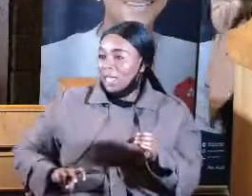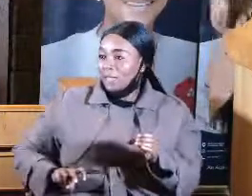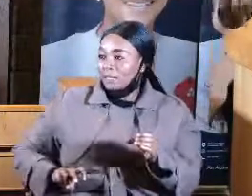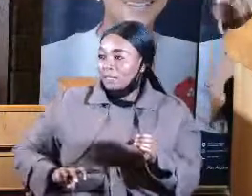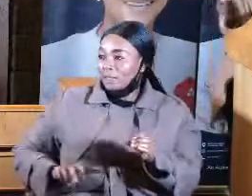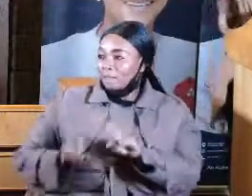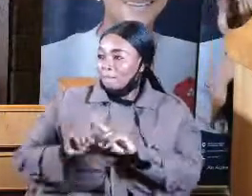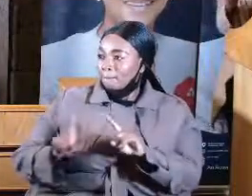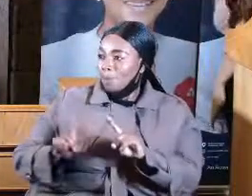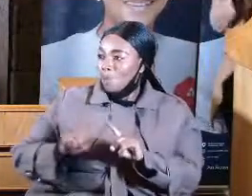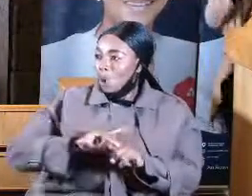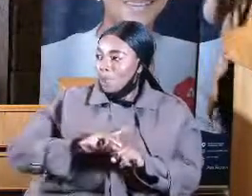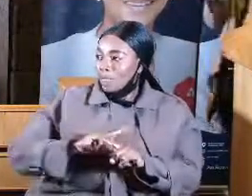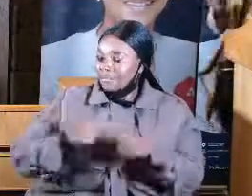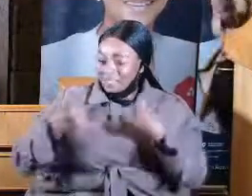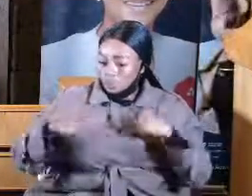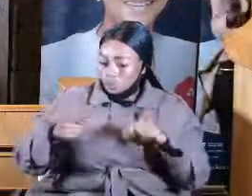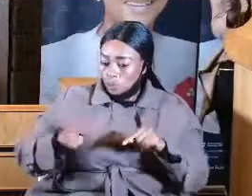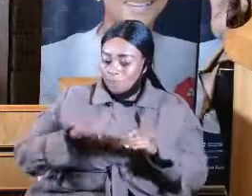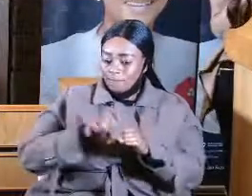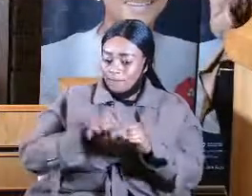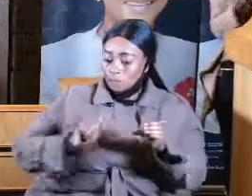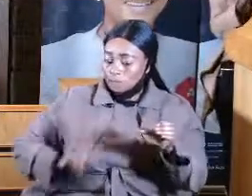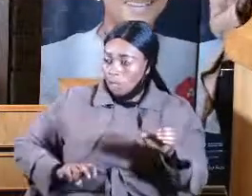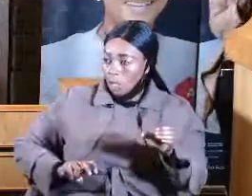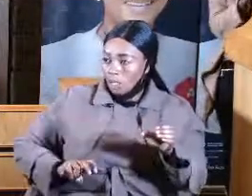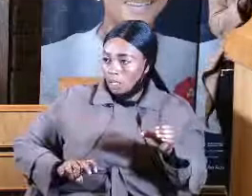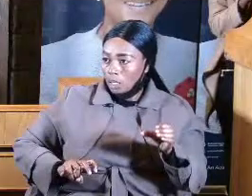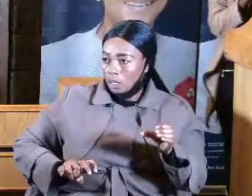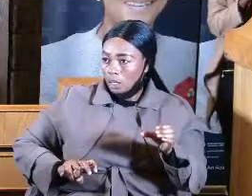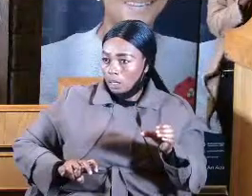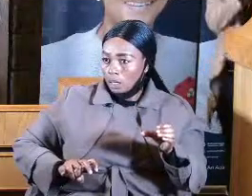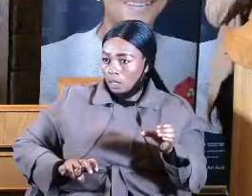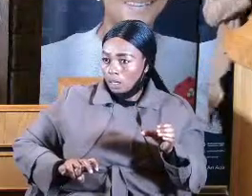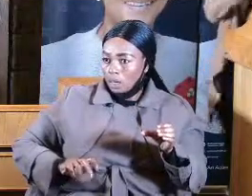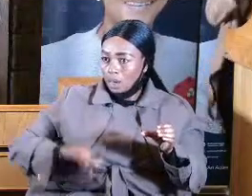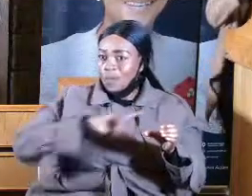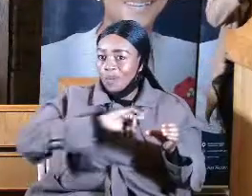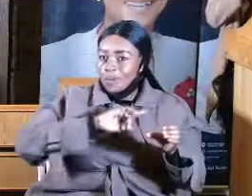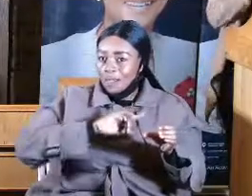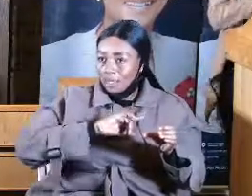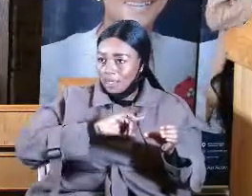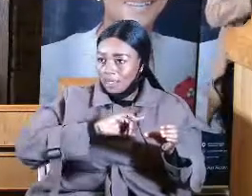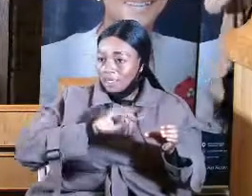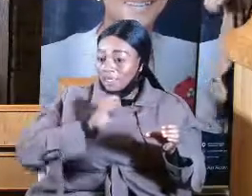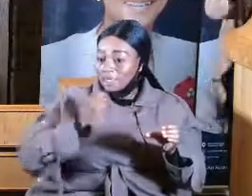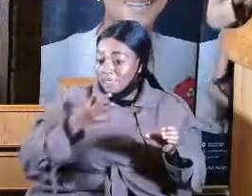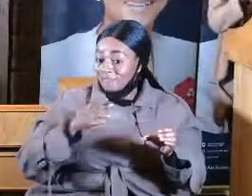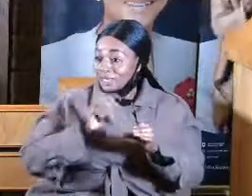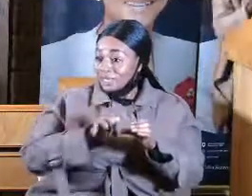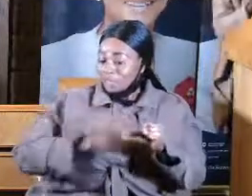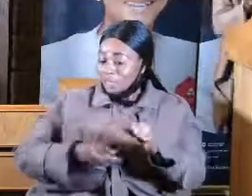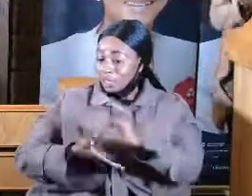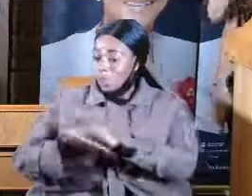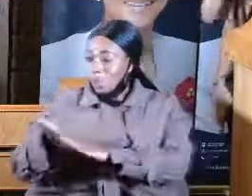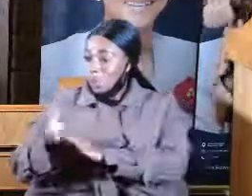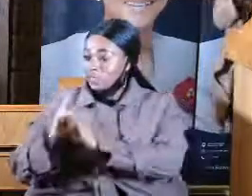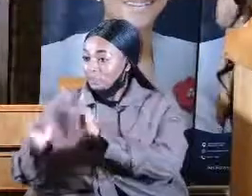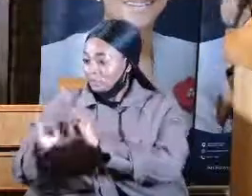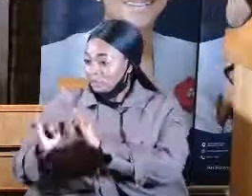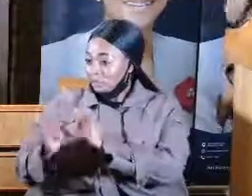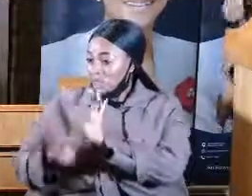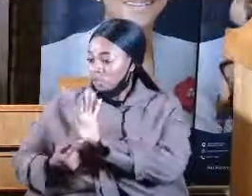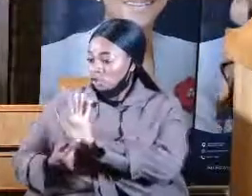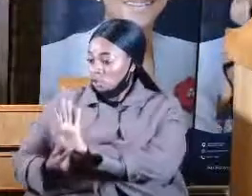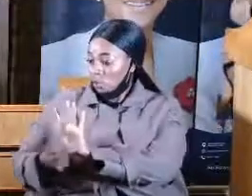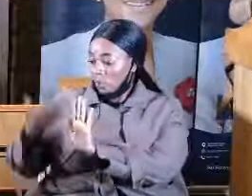are so scared of leaving that job because they know that if they go for another interview showing up